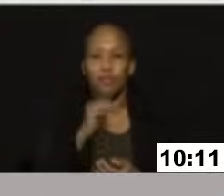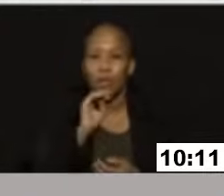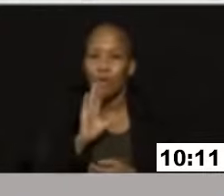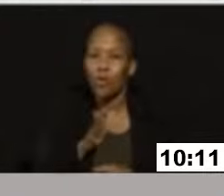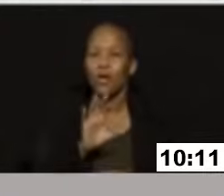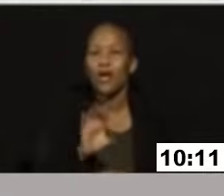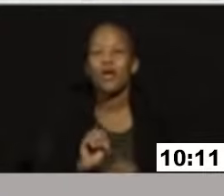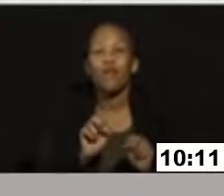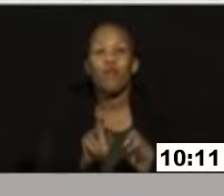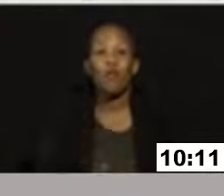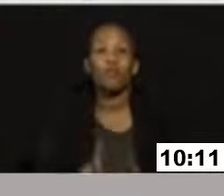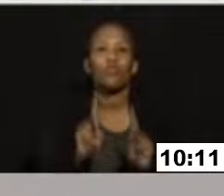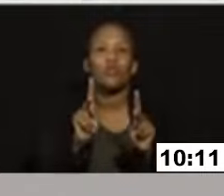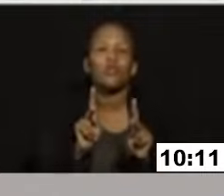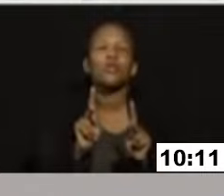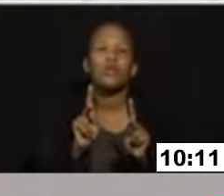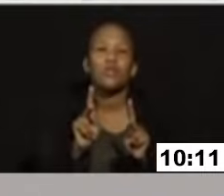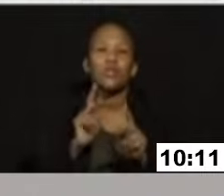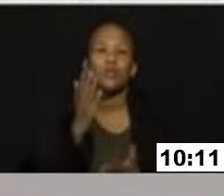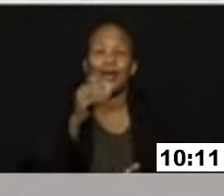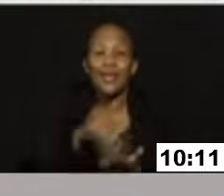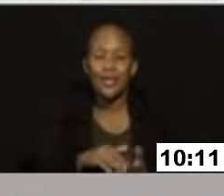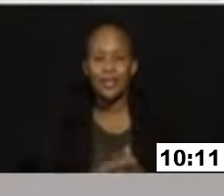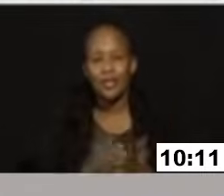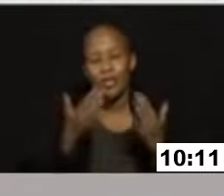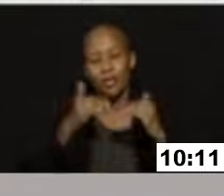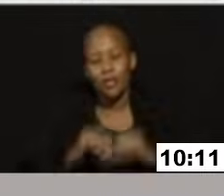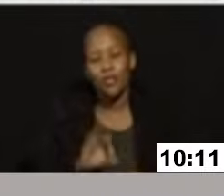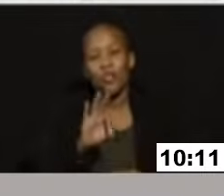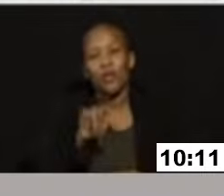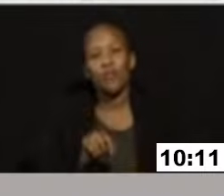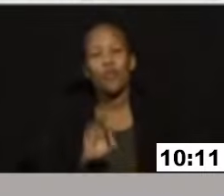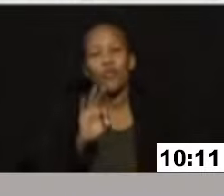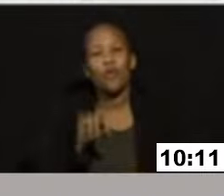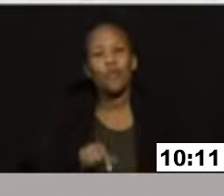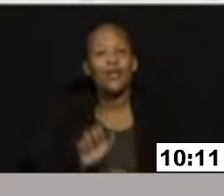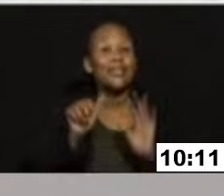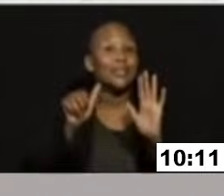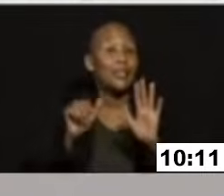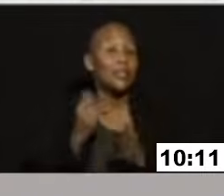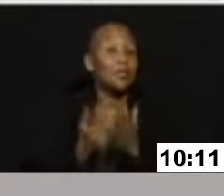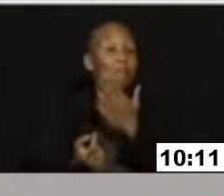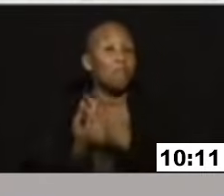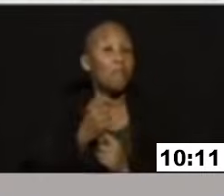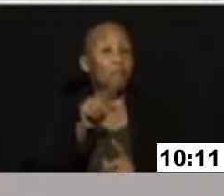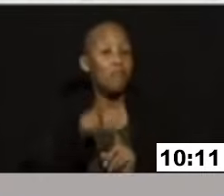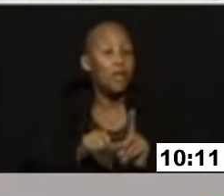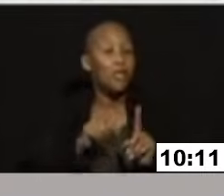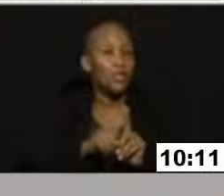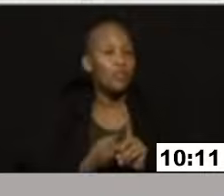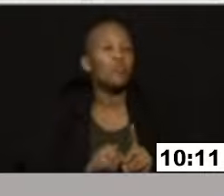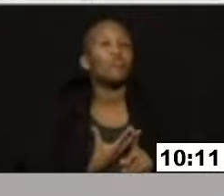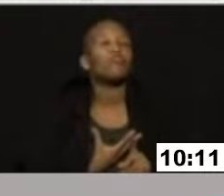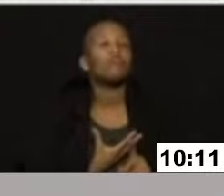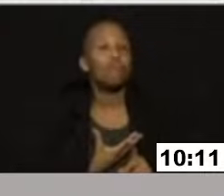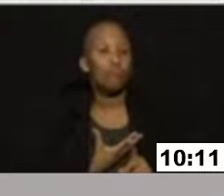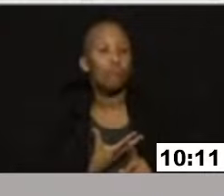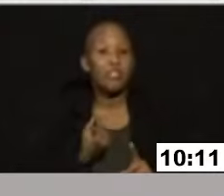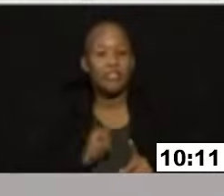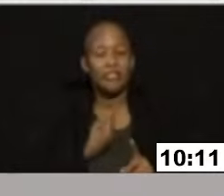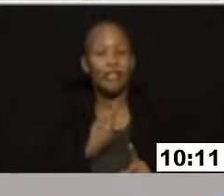attend, and then 3.3.6, that if he or she wishes to give evidence himself or